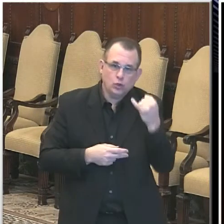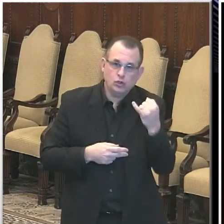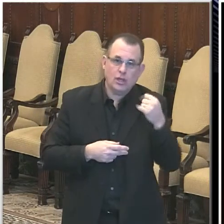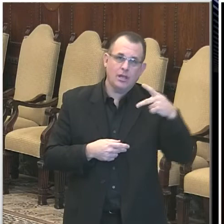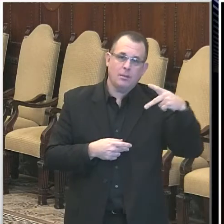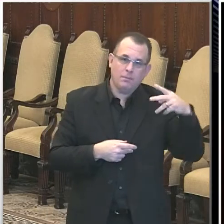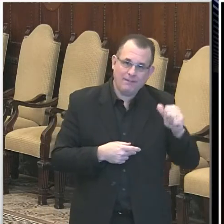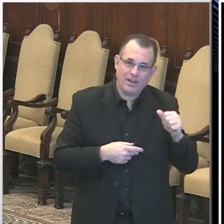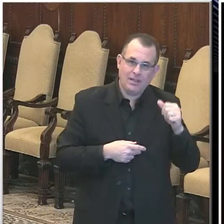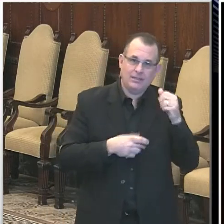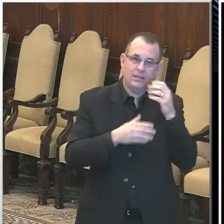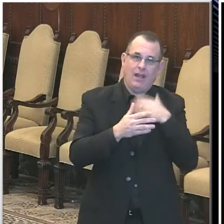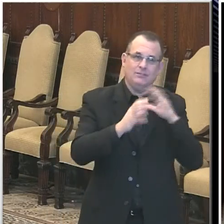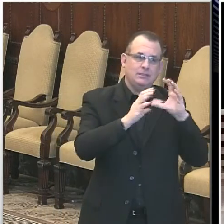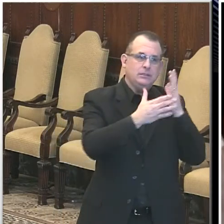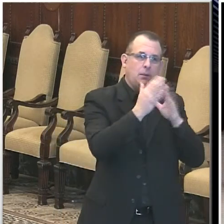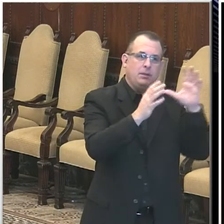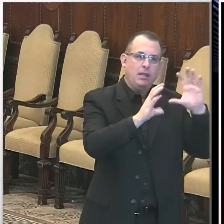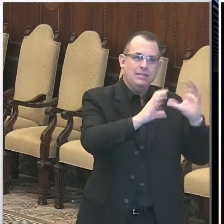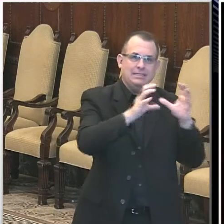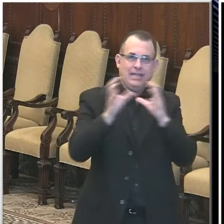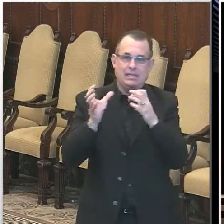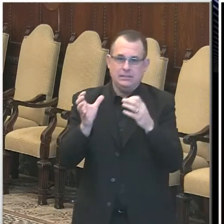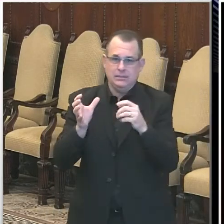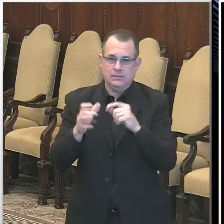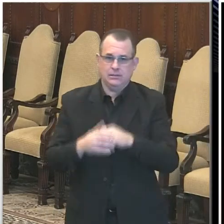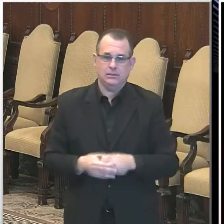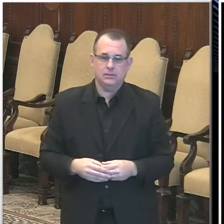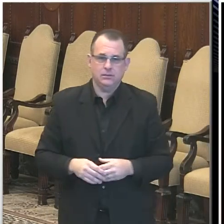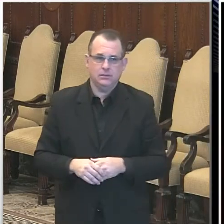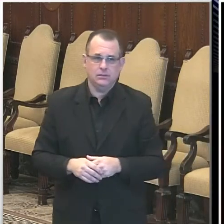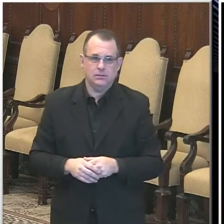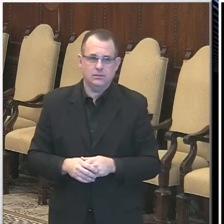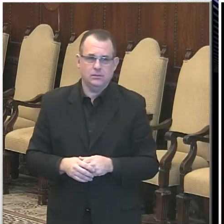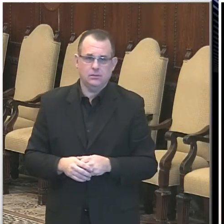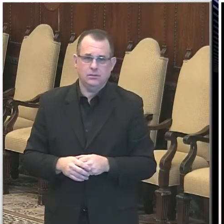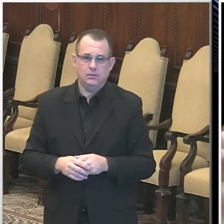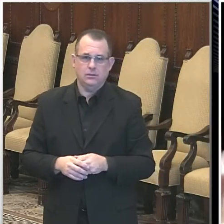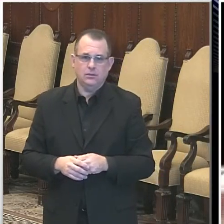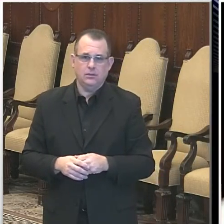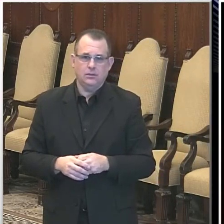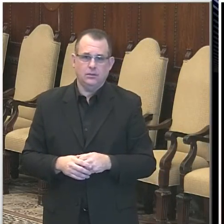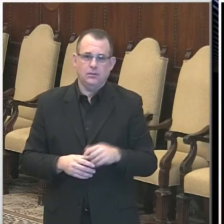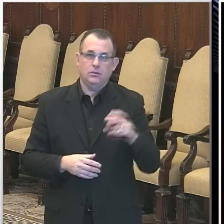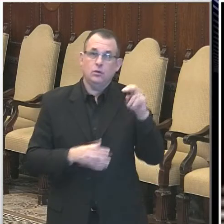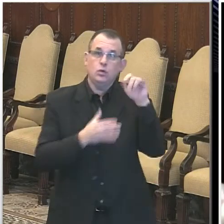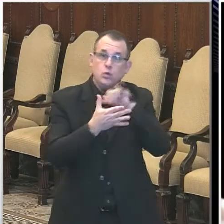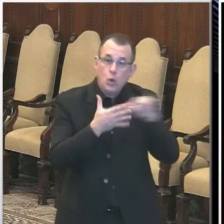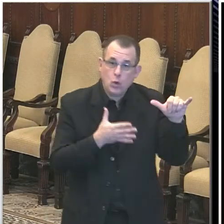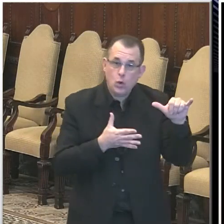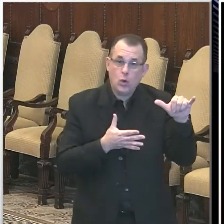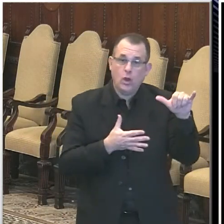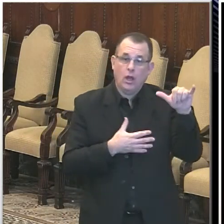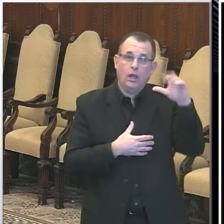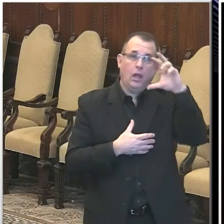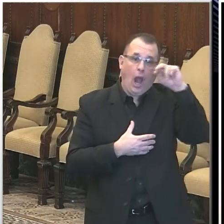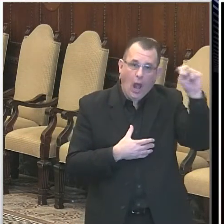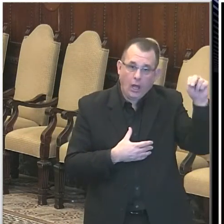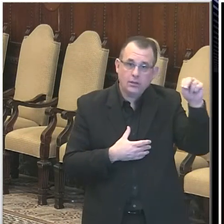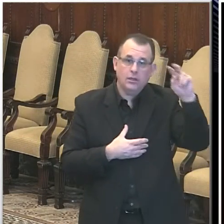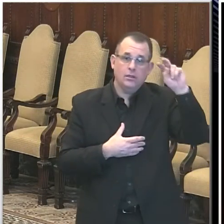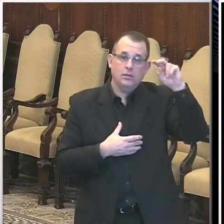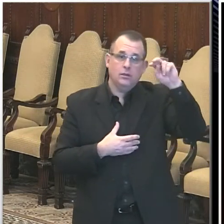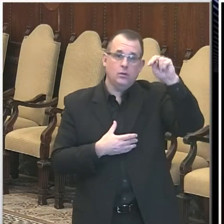have more like issues together. And then a cluster of, say, New York, Connecticut, and Northern New Jersey, which is closer to New York.